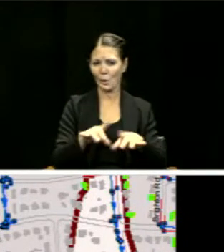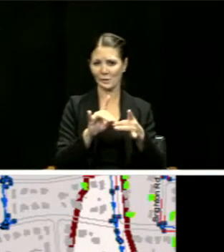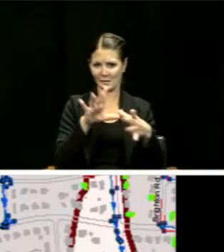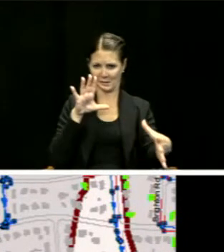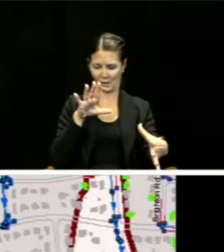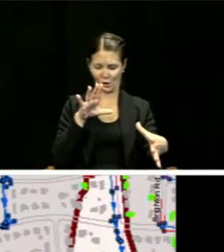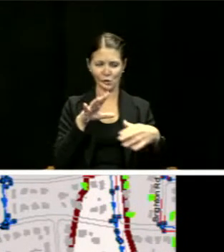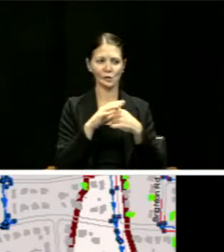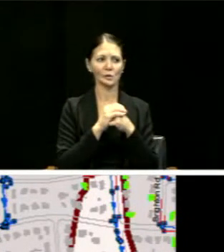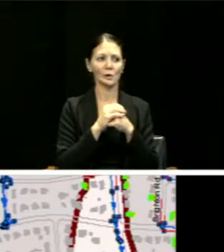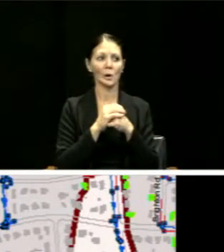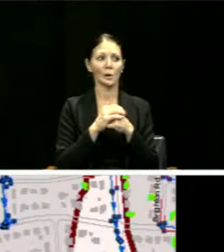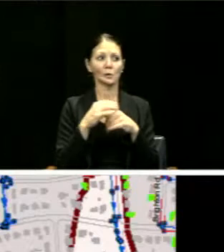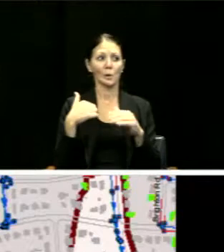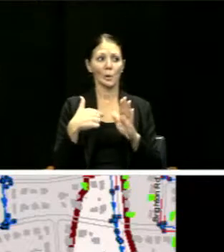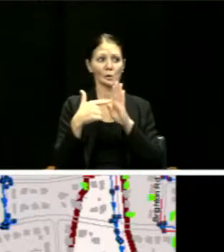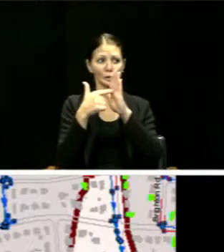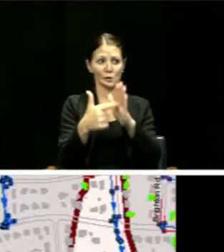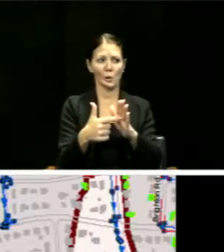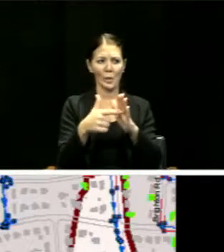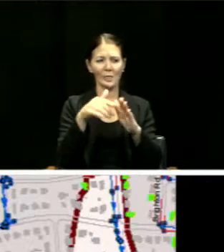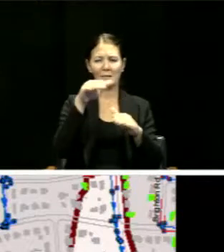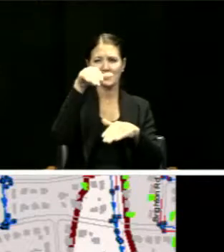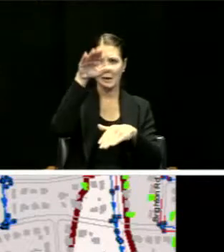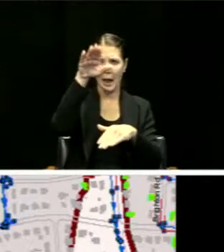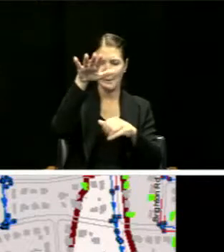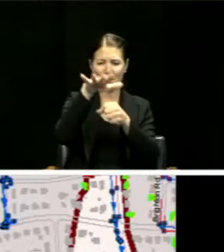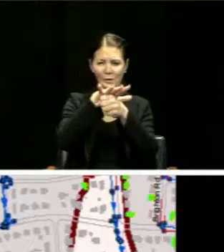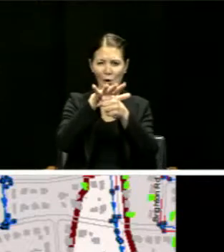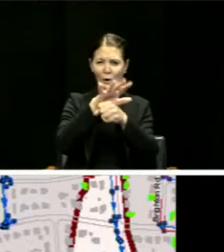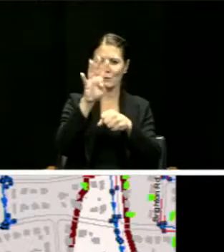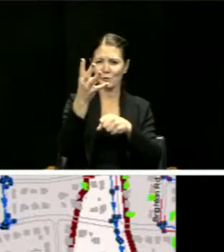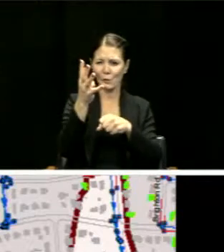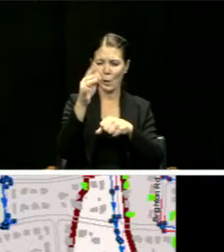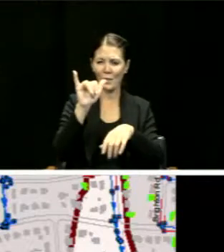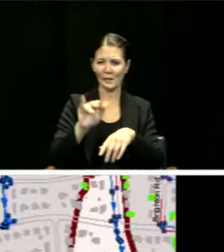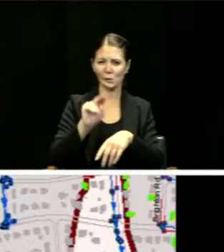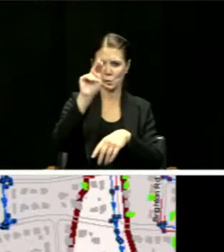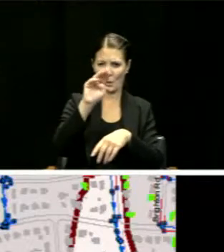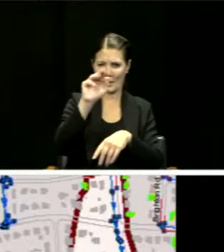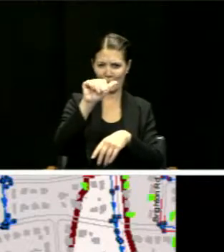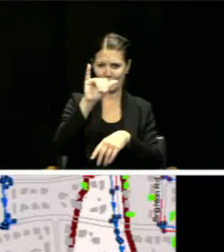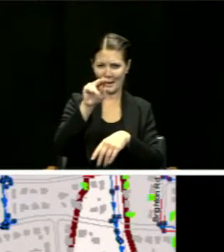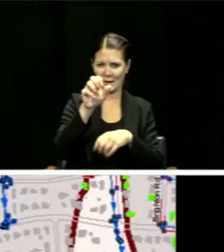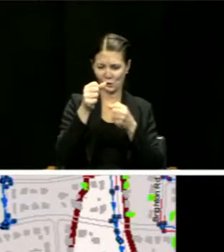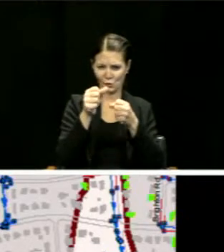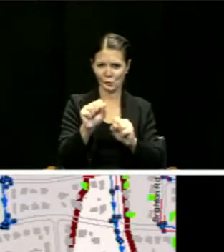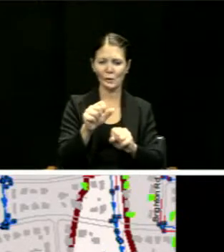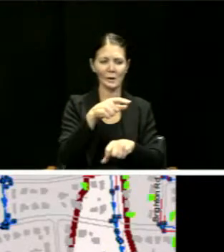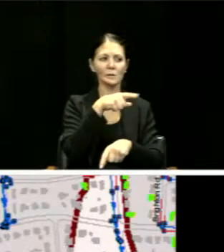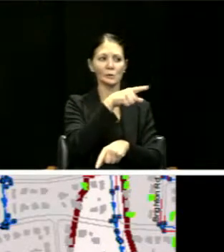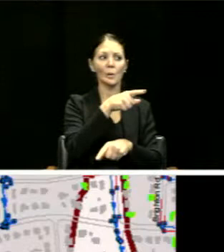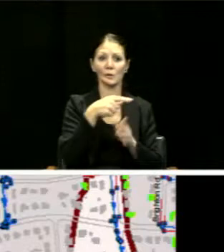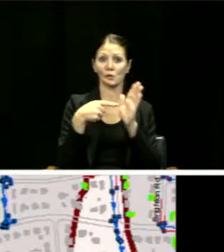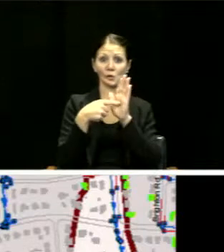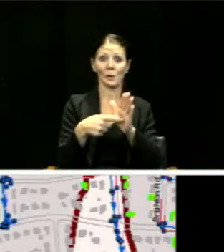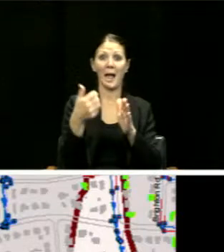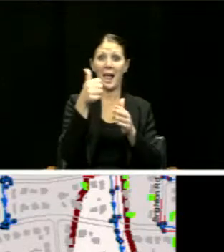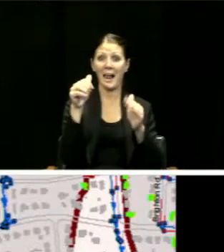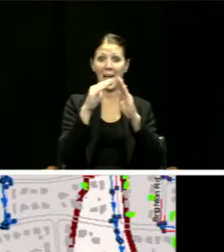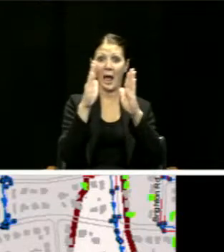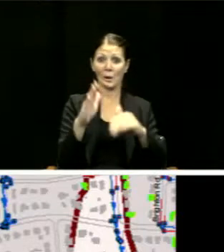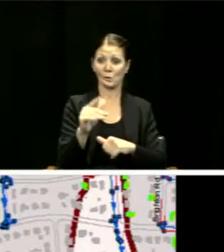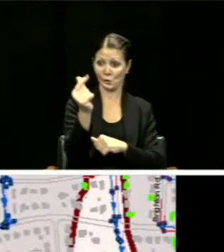shown, this is the top of area 4, so that's North Main Street. And so this graphic does show any of the houses in green have